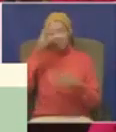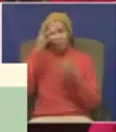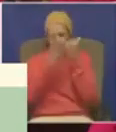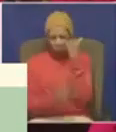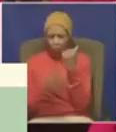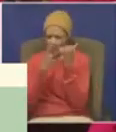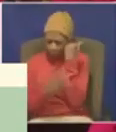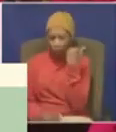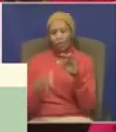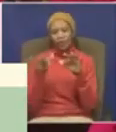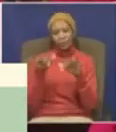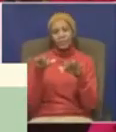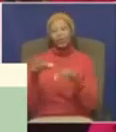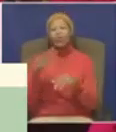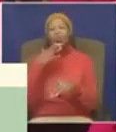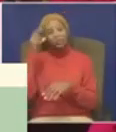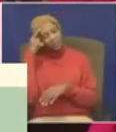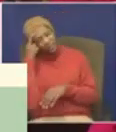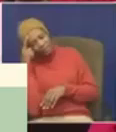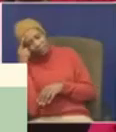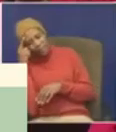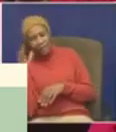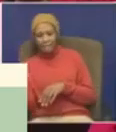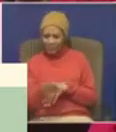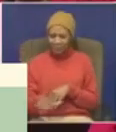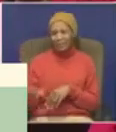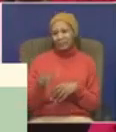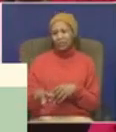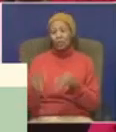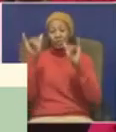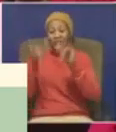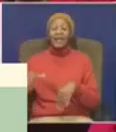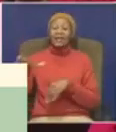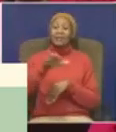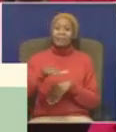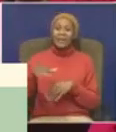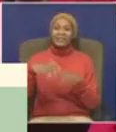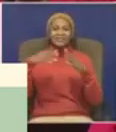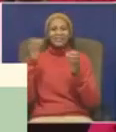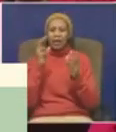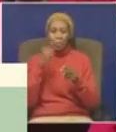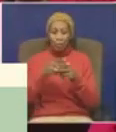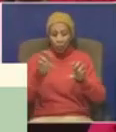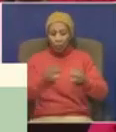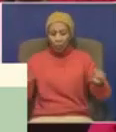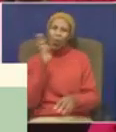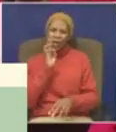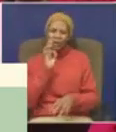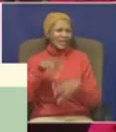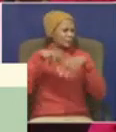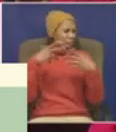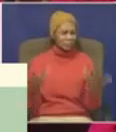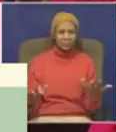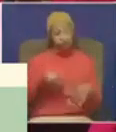poorest, people who are sleeping with the rats, people who are staying in places where there is no proper sanitation and water, in their